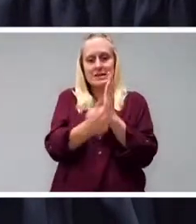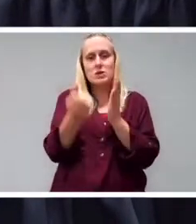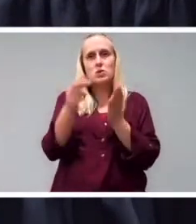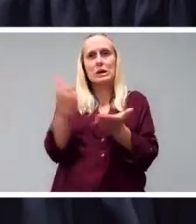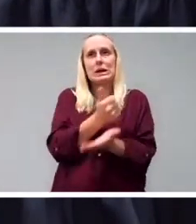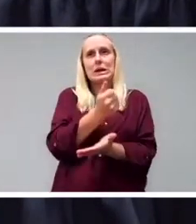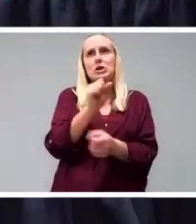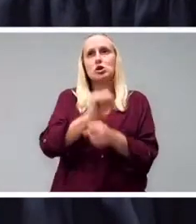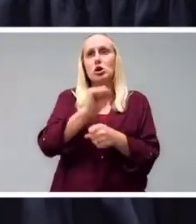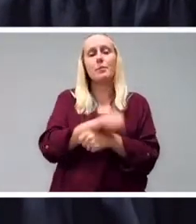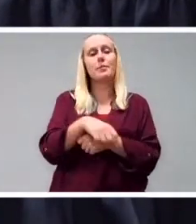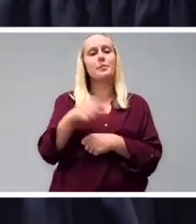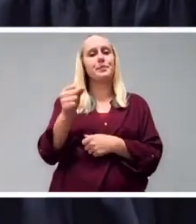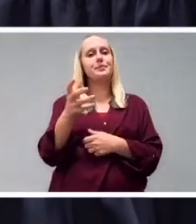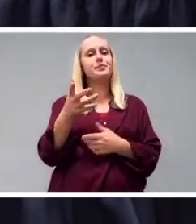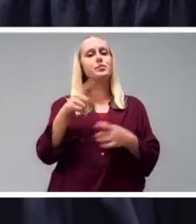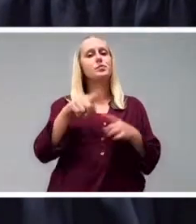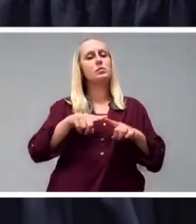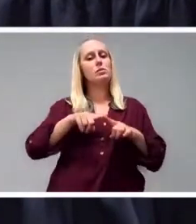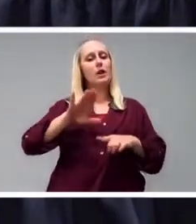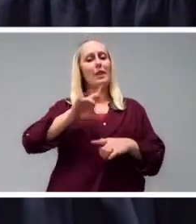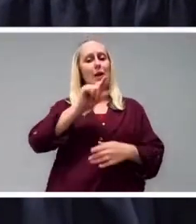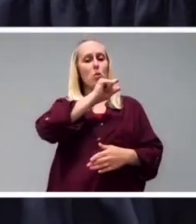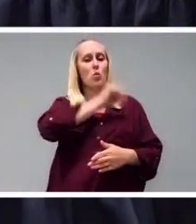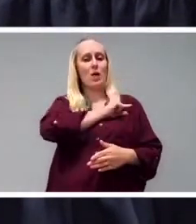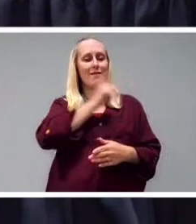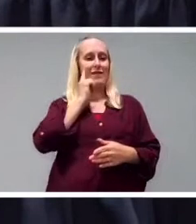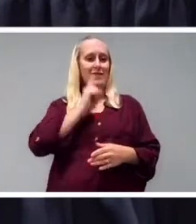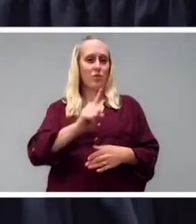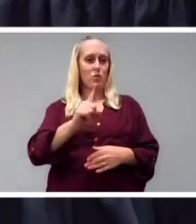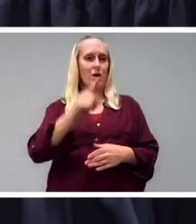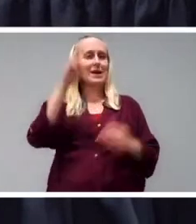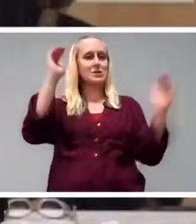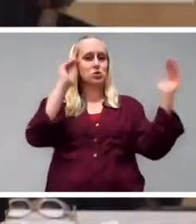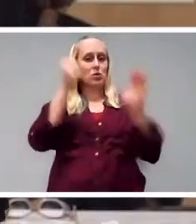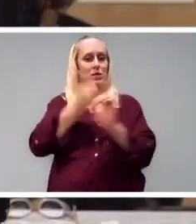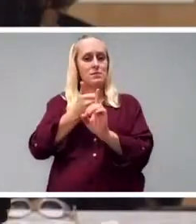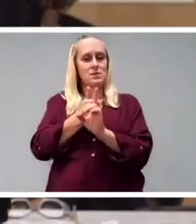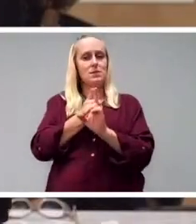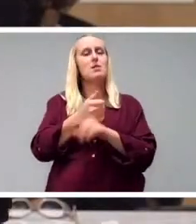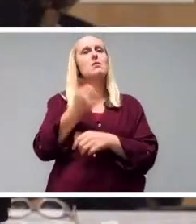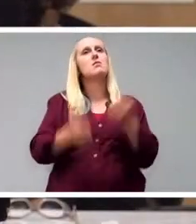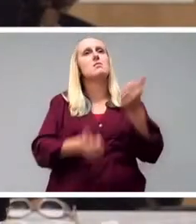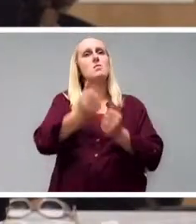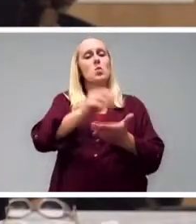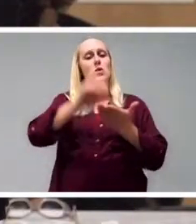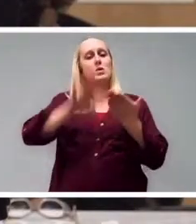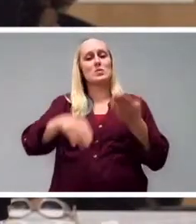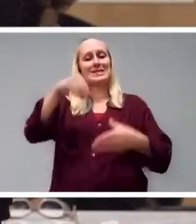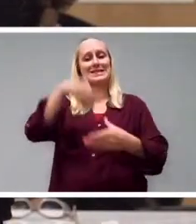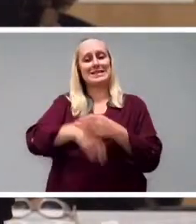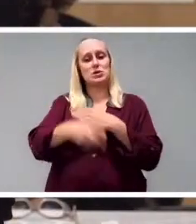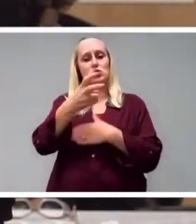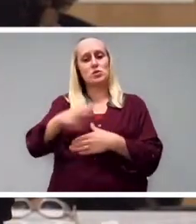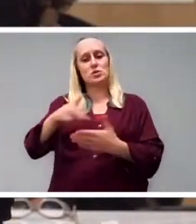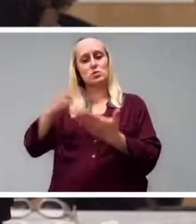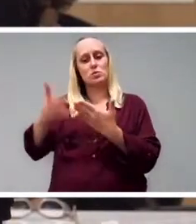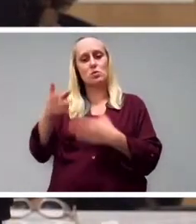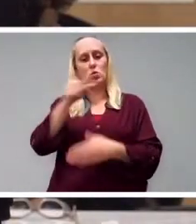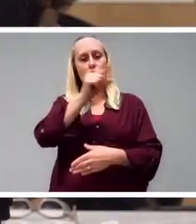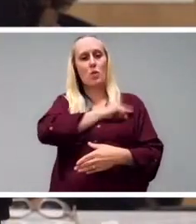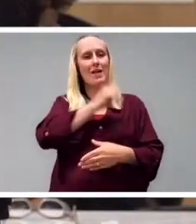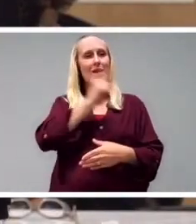Yeah, so it depends on what they qualify for as an adult. Okay. Most of our students in transition programs qualify for